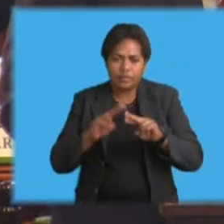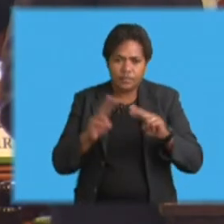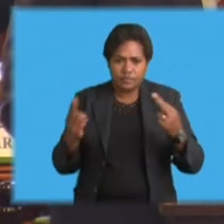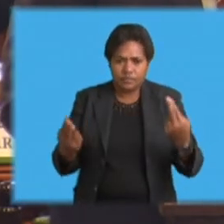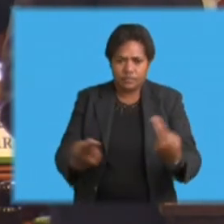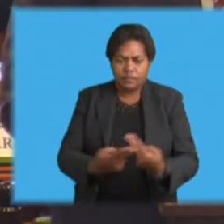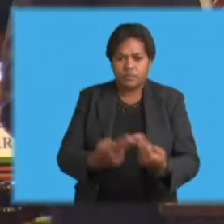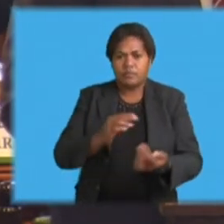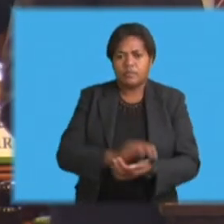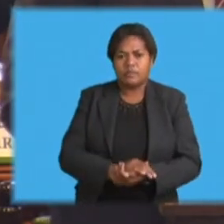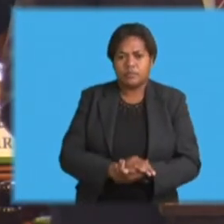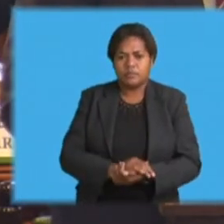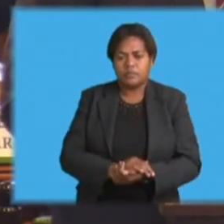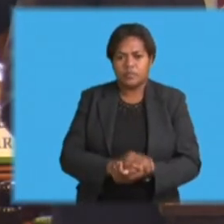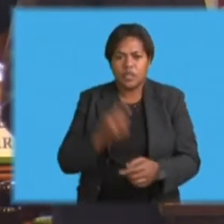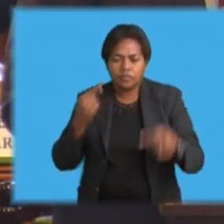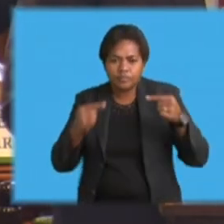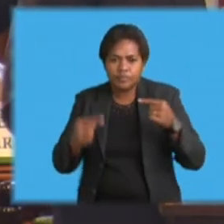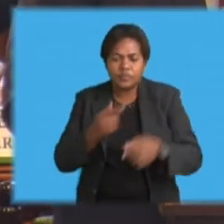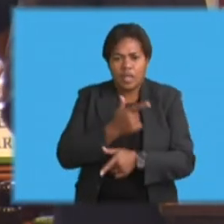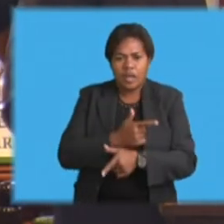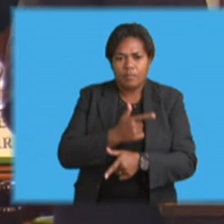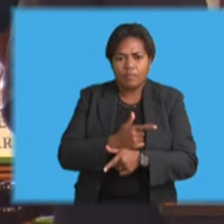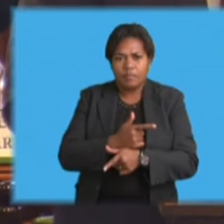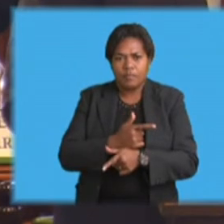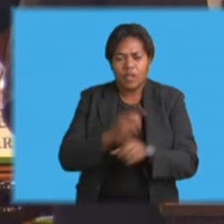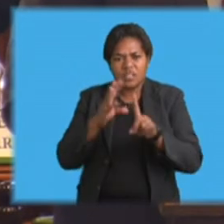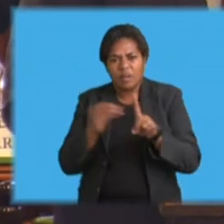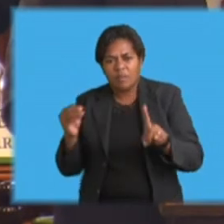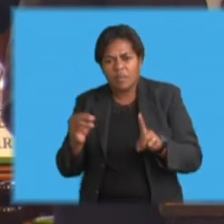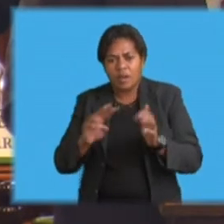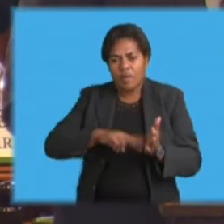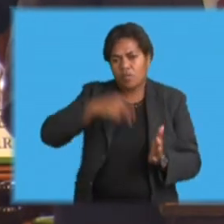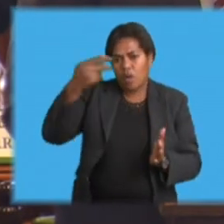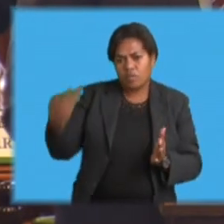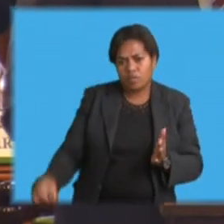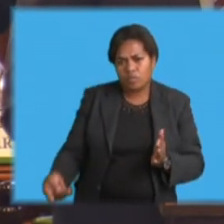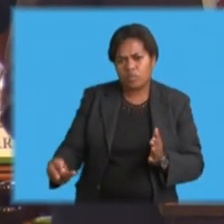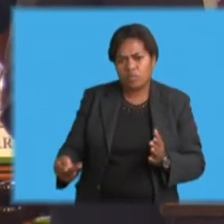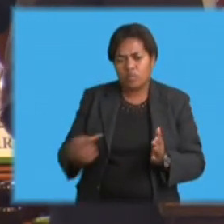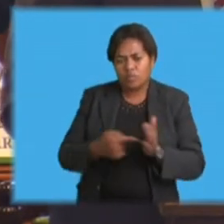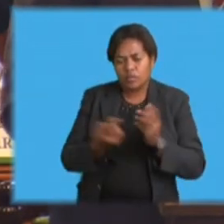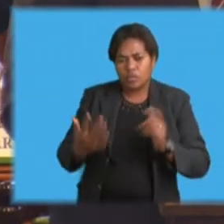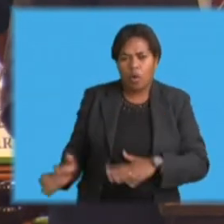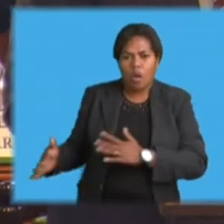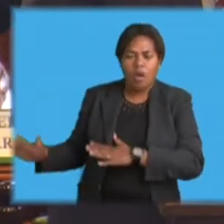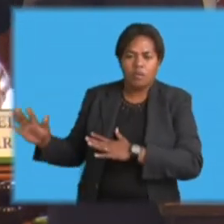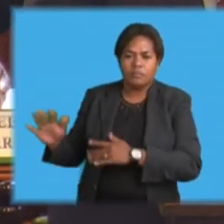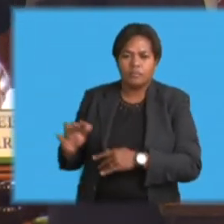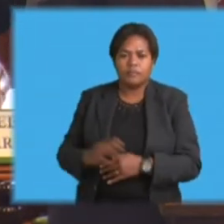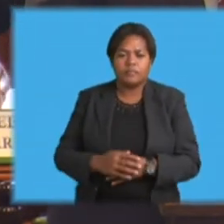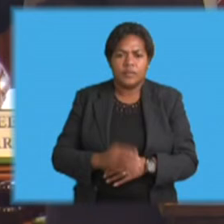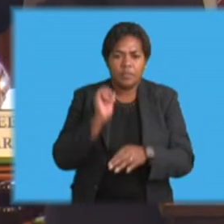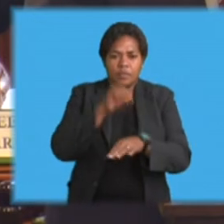competing with other labor-sending countries like Vanuatu, Samoa and Tonga, who have been in the program for more than 10 years. We are now,